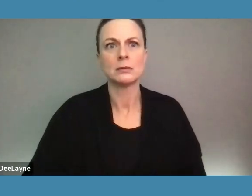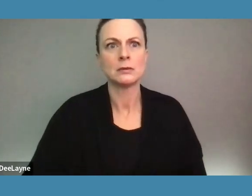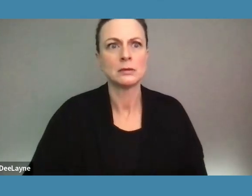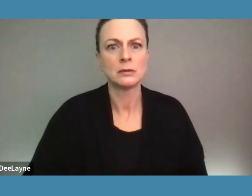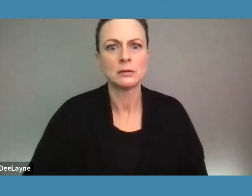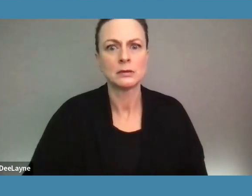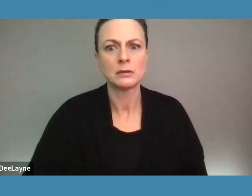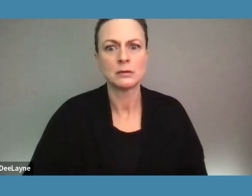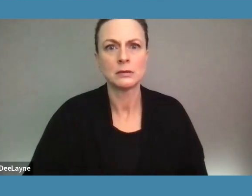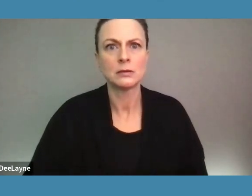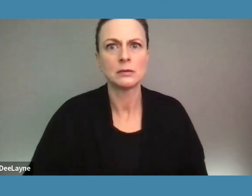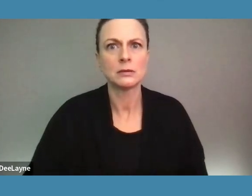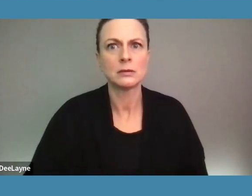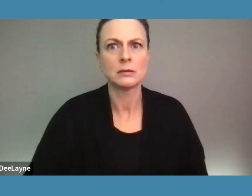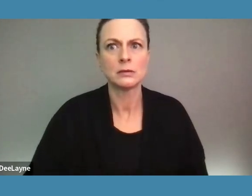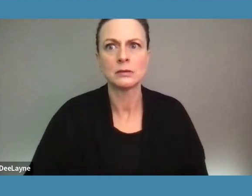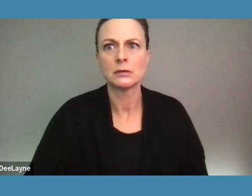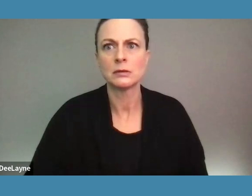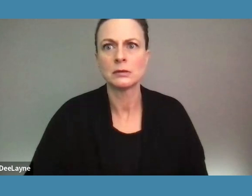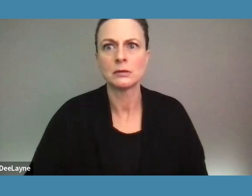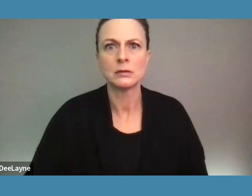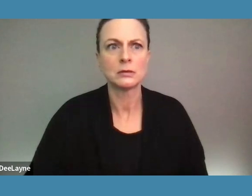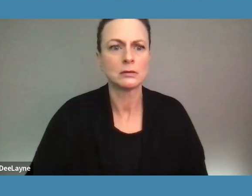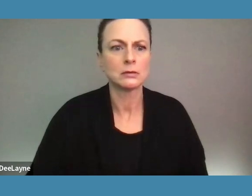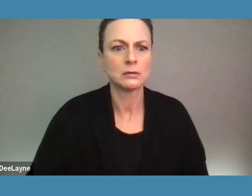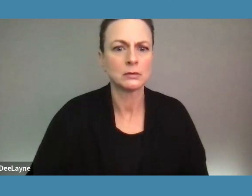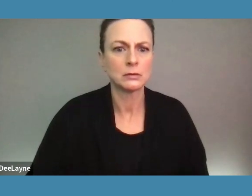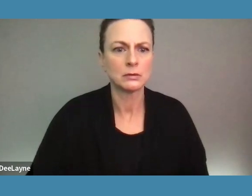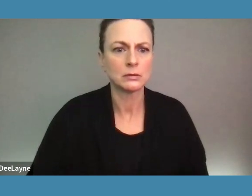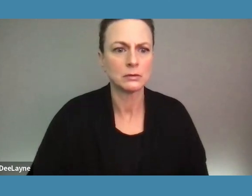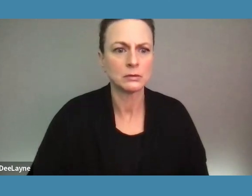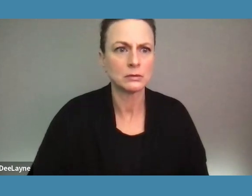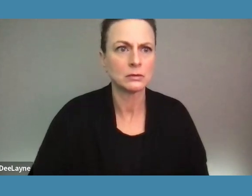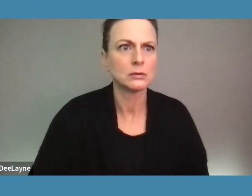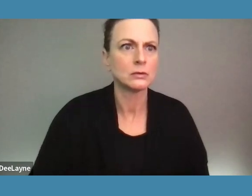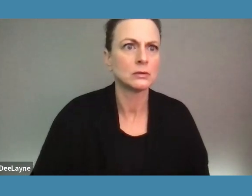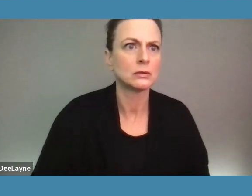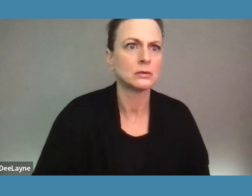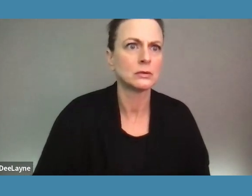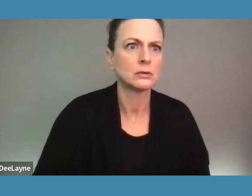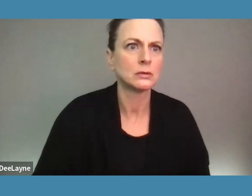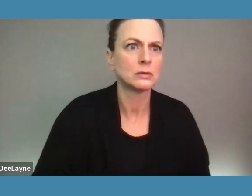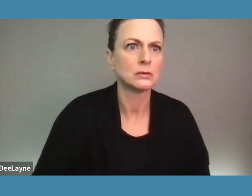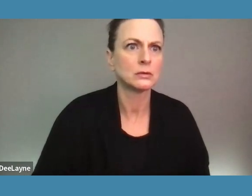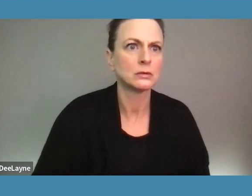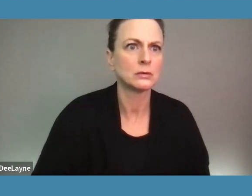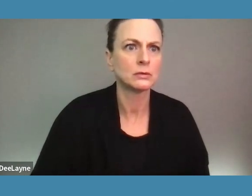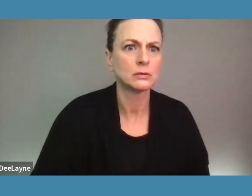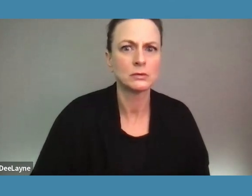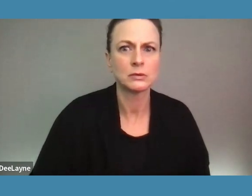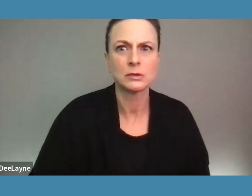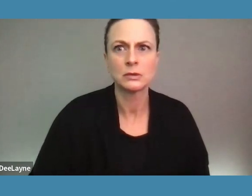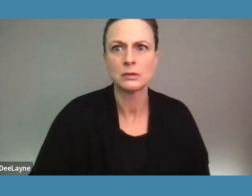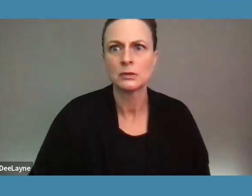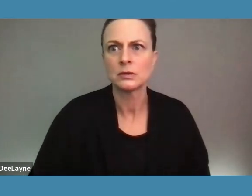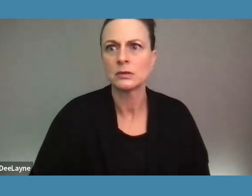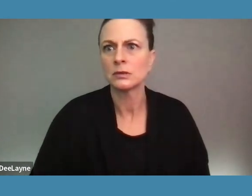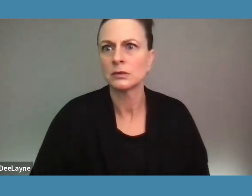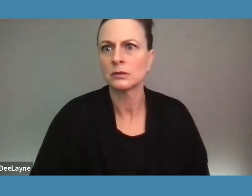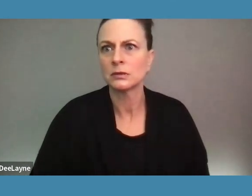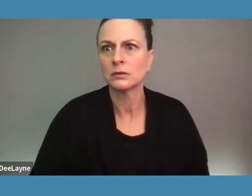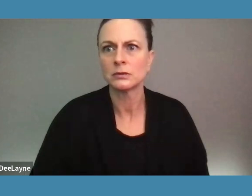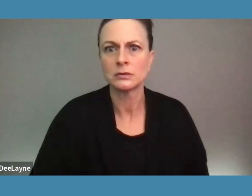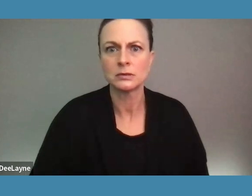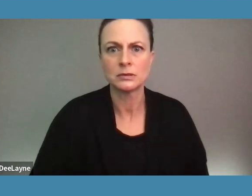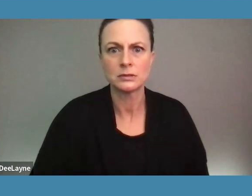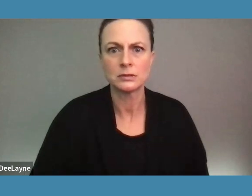last through a general election cycle. And that would cover every election within